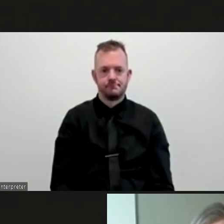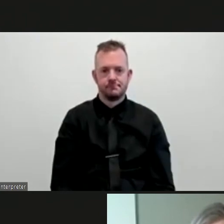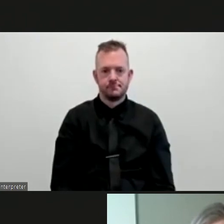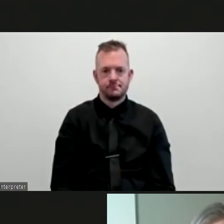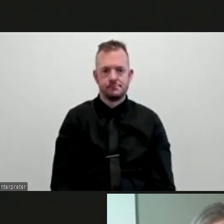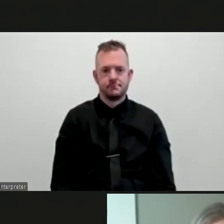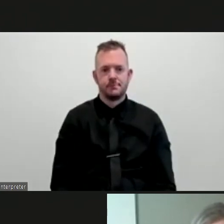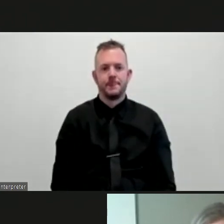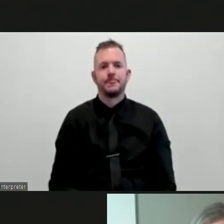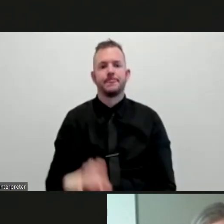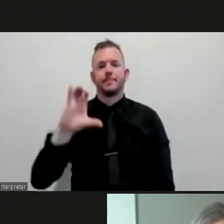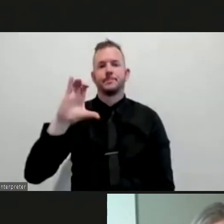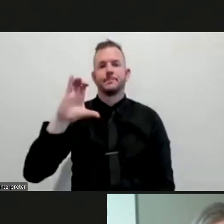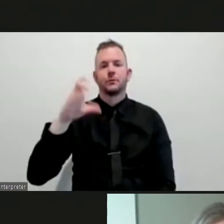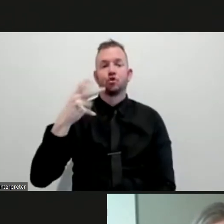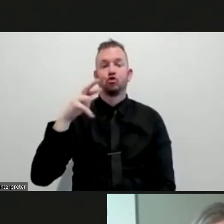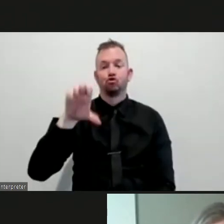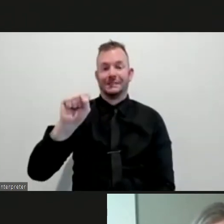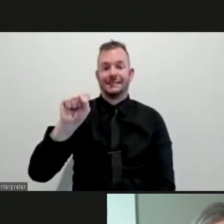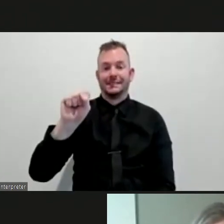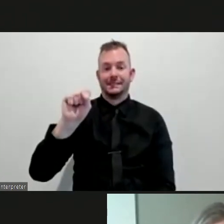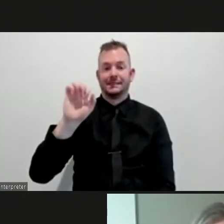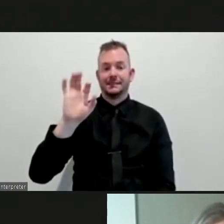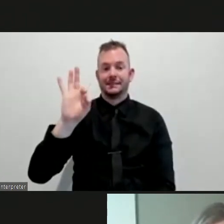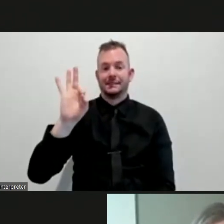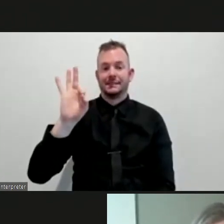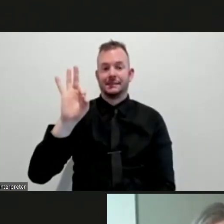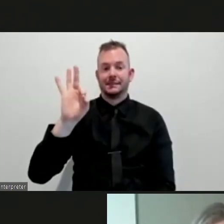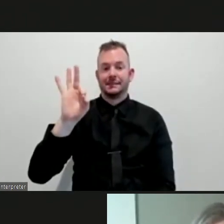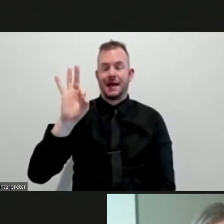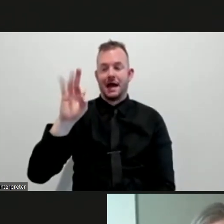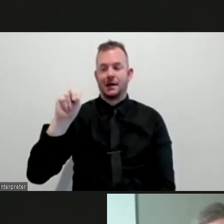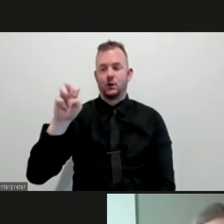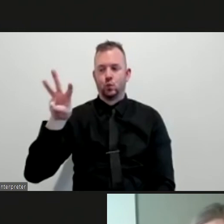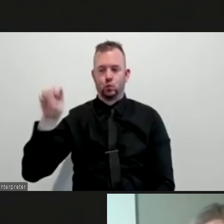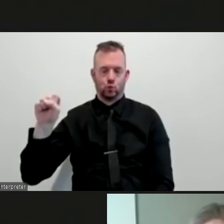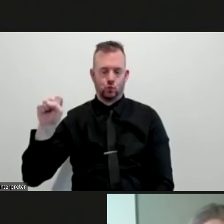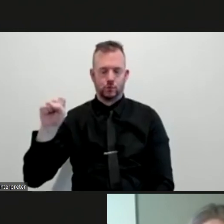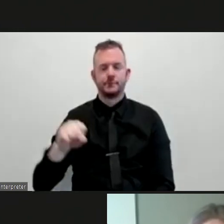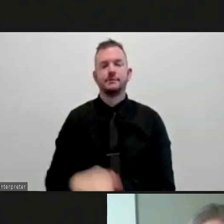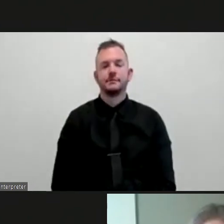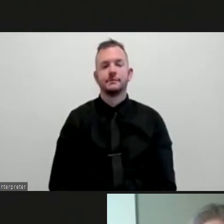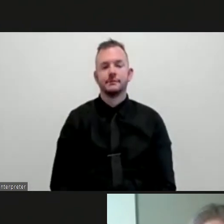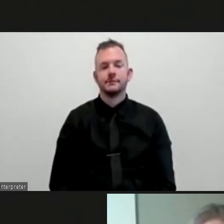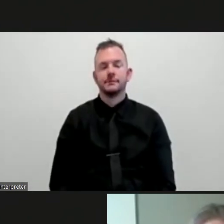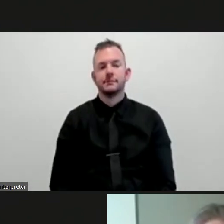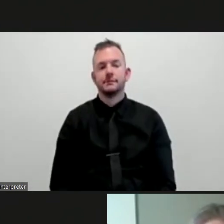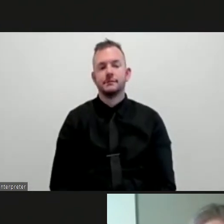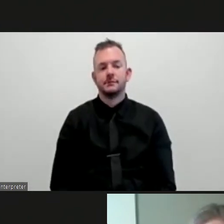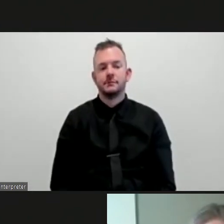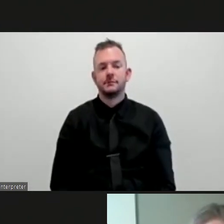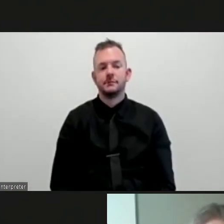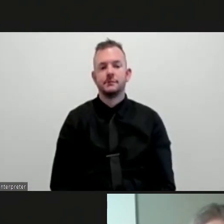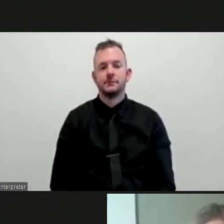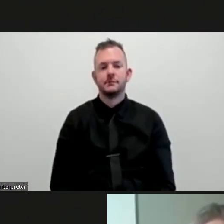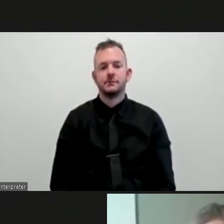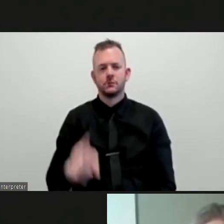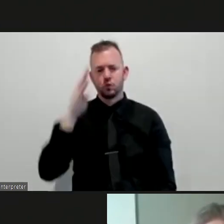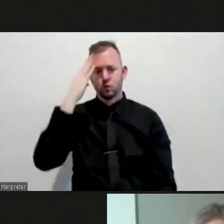Chris Vanderveen with 9 News. I just want to get a sense of, as the state sort of ramps up its vaccine distribution and